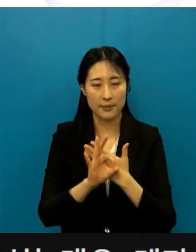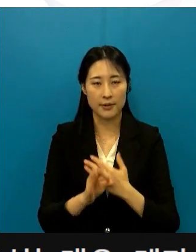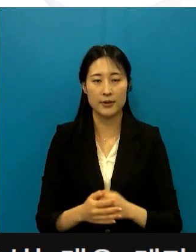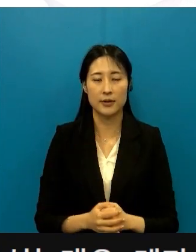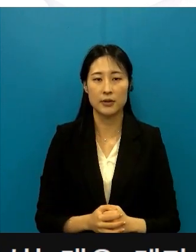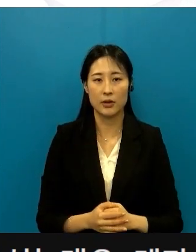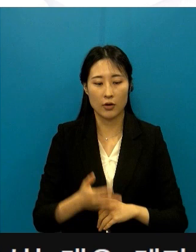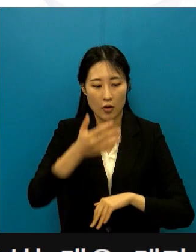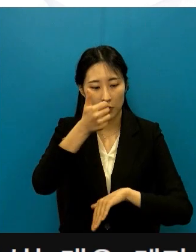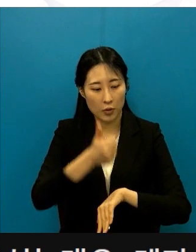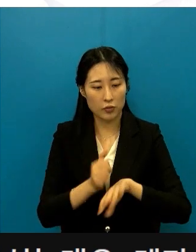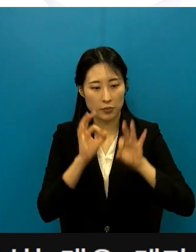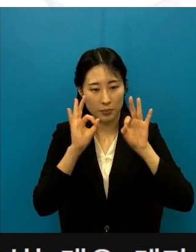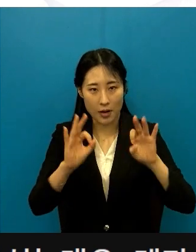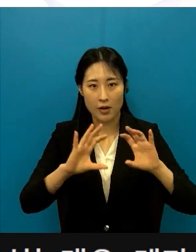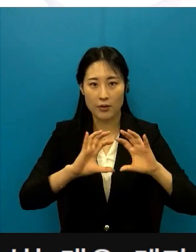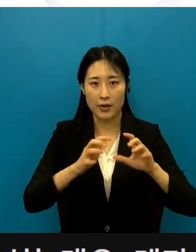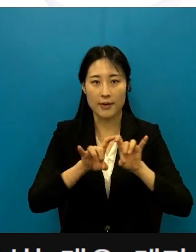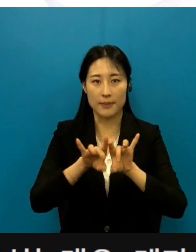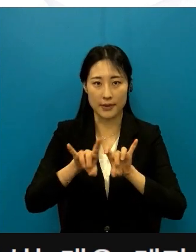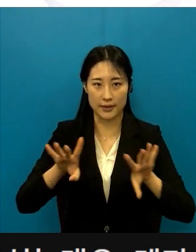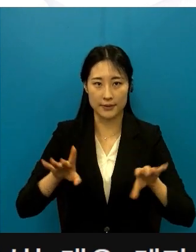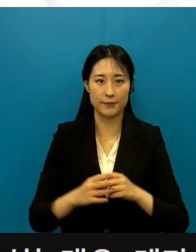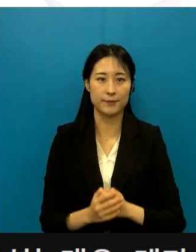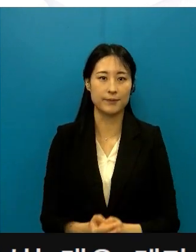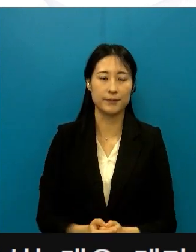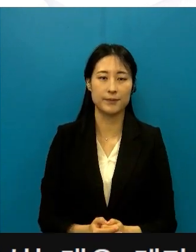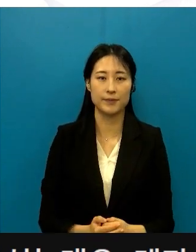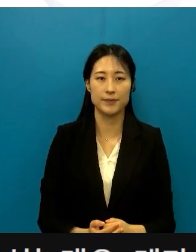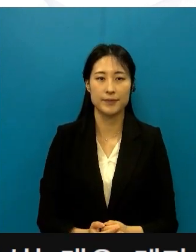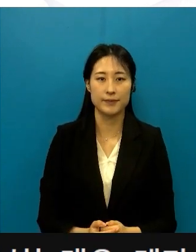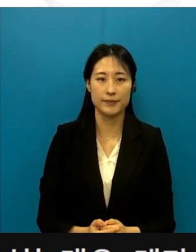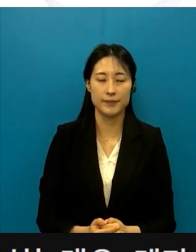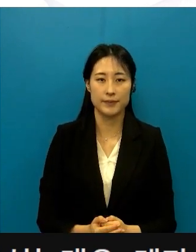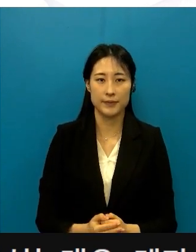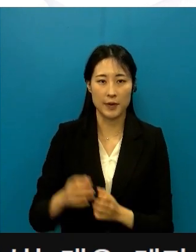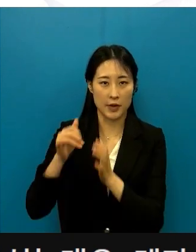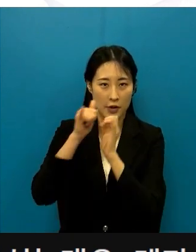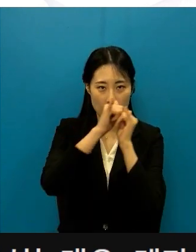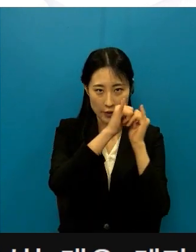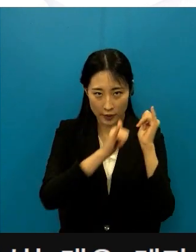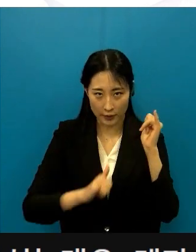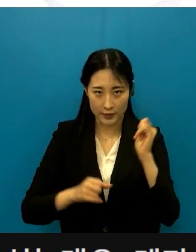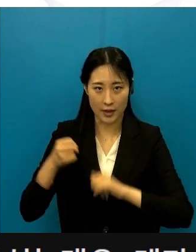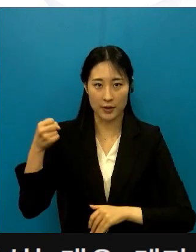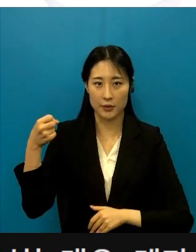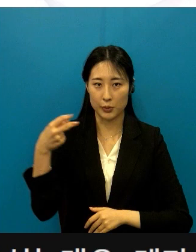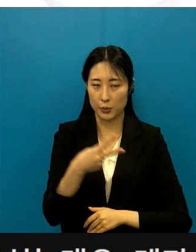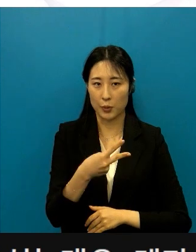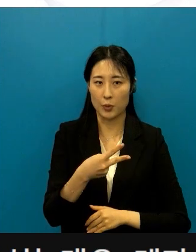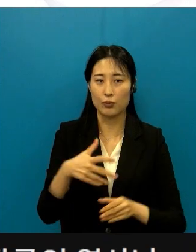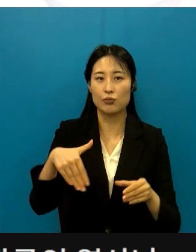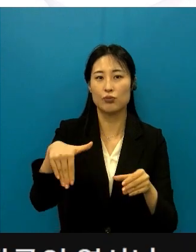historical notorious experience of Nazi monsters.